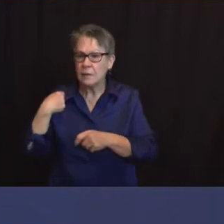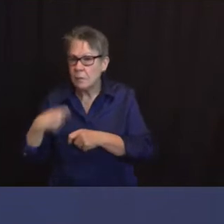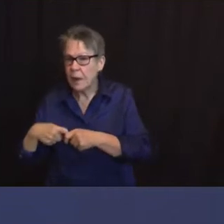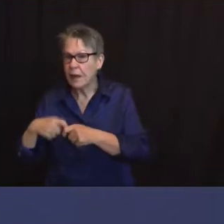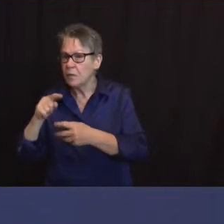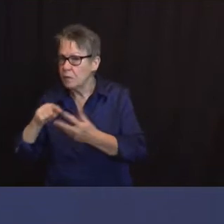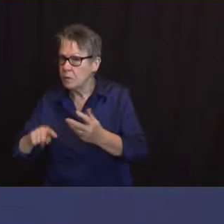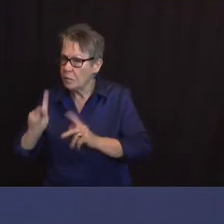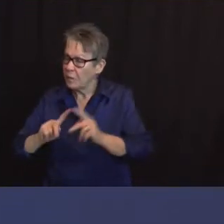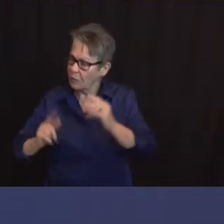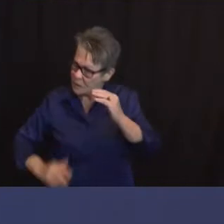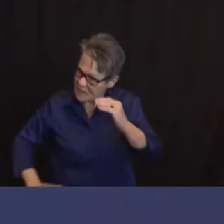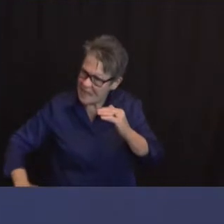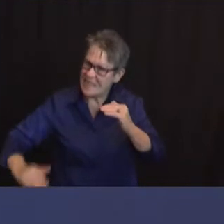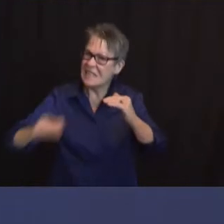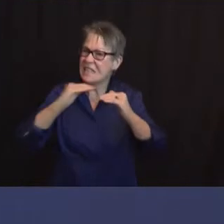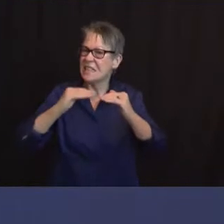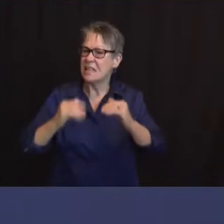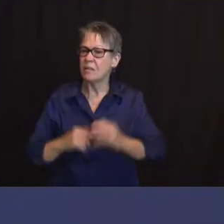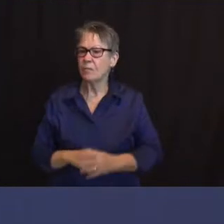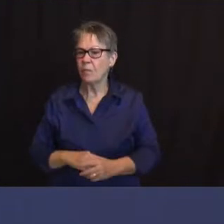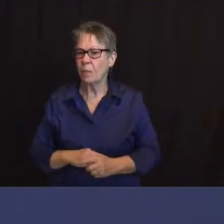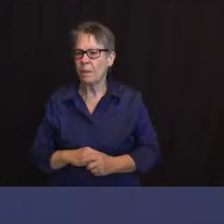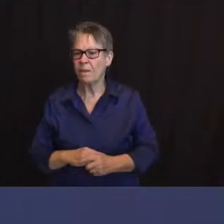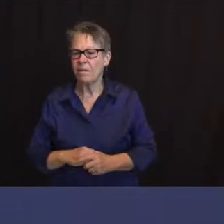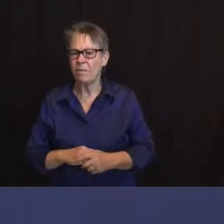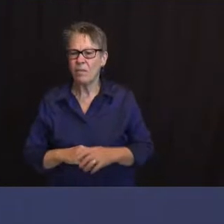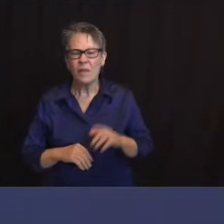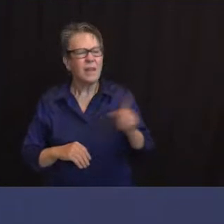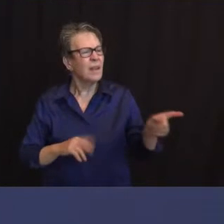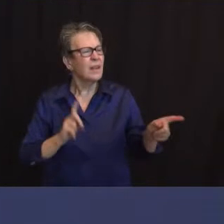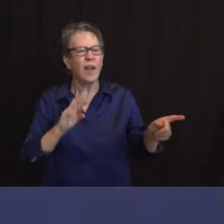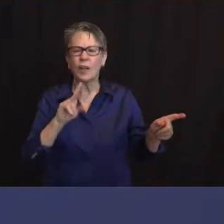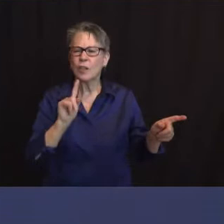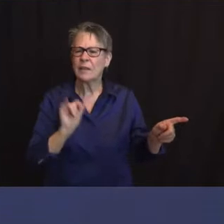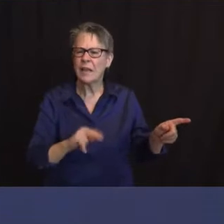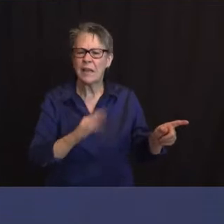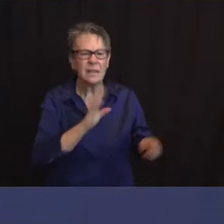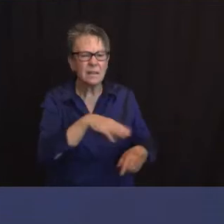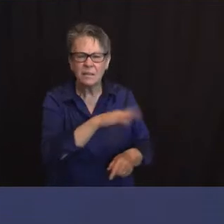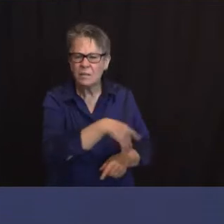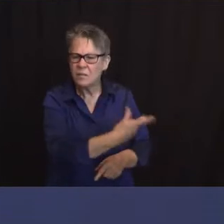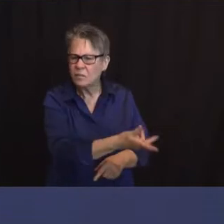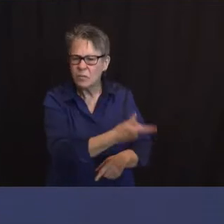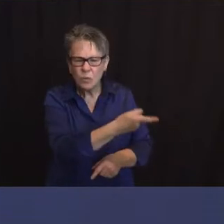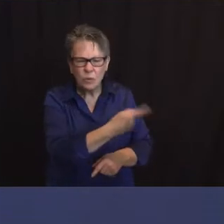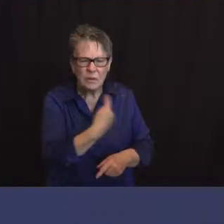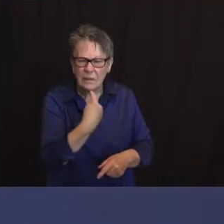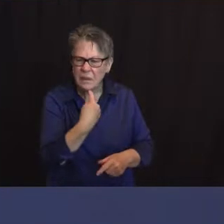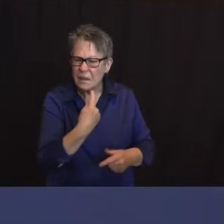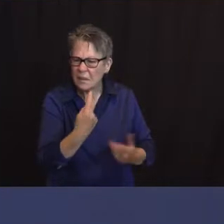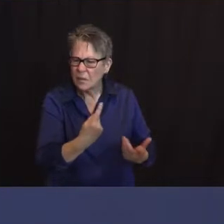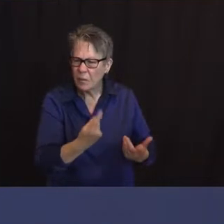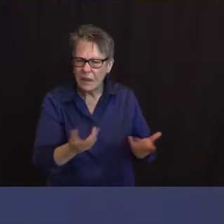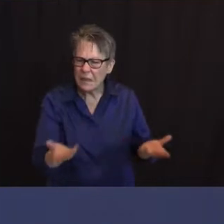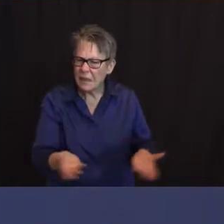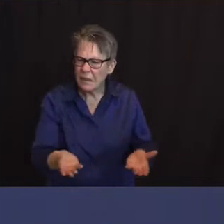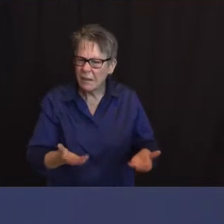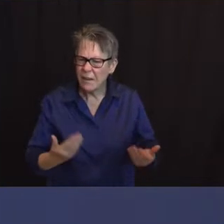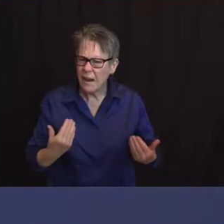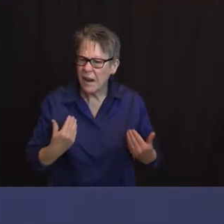up on this bright, beautiful Monday. Some of which I suspect to Dave's second